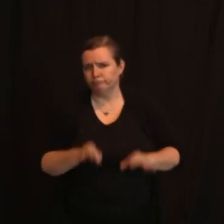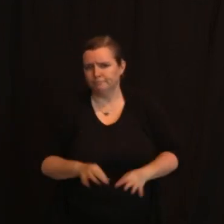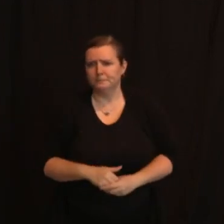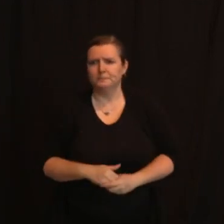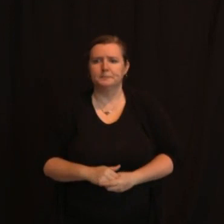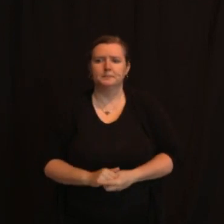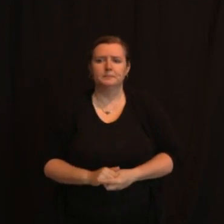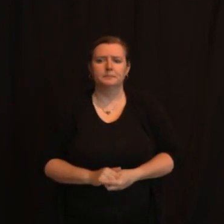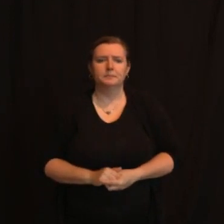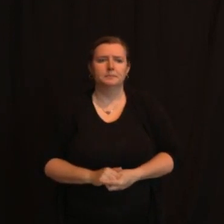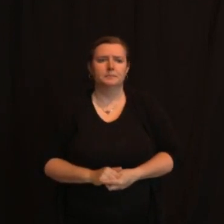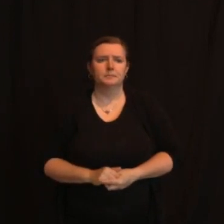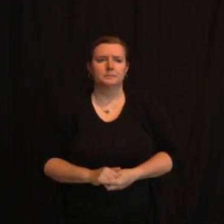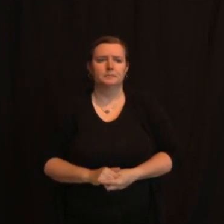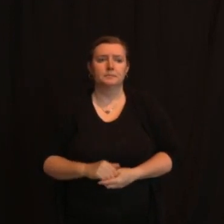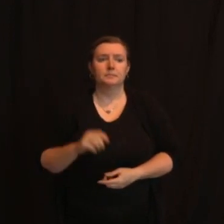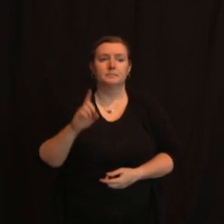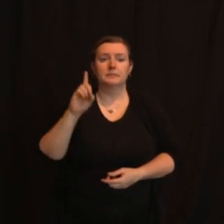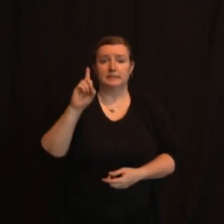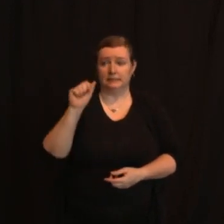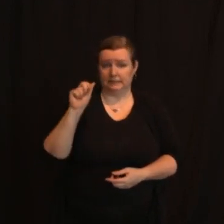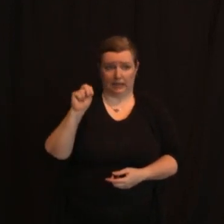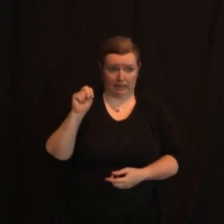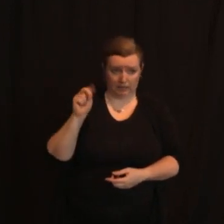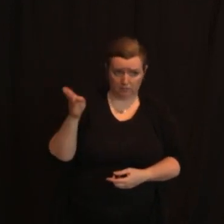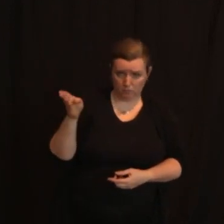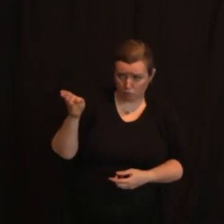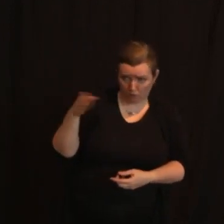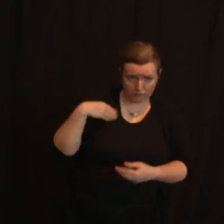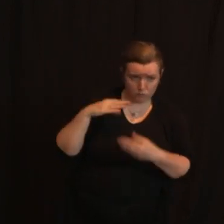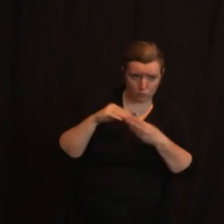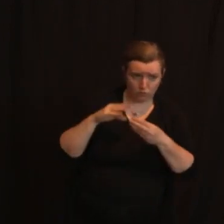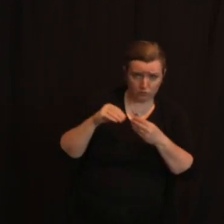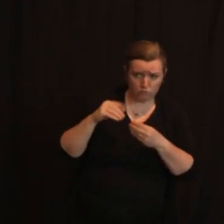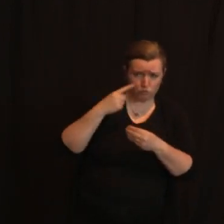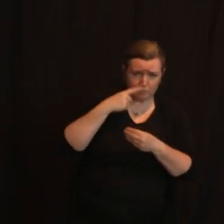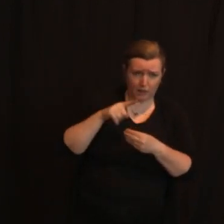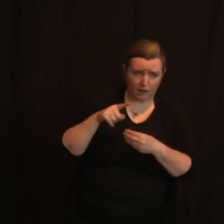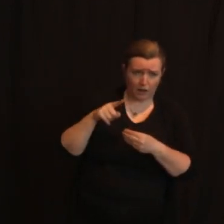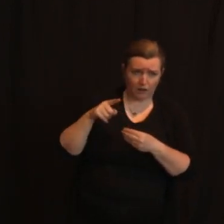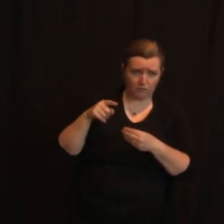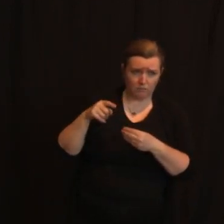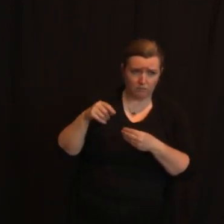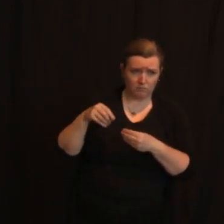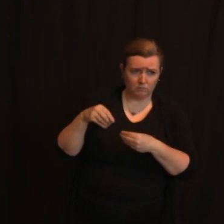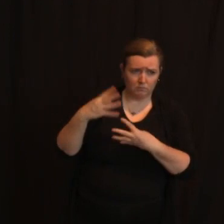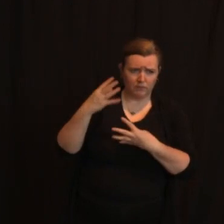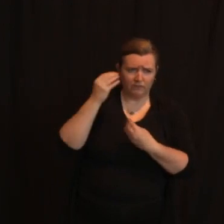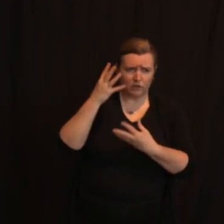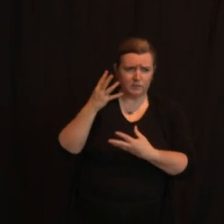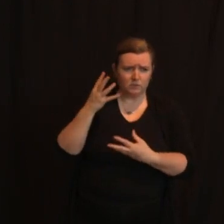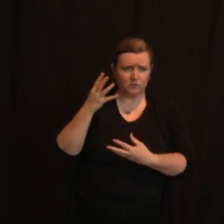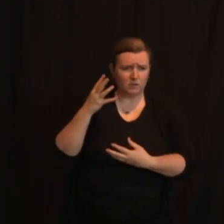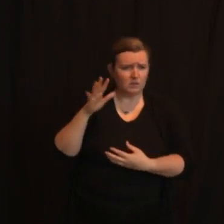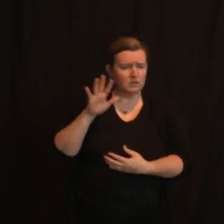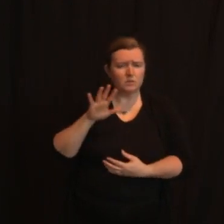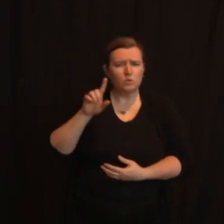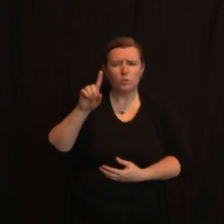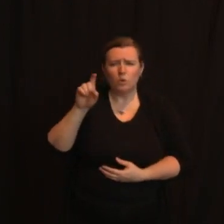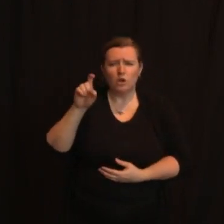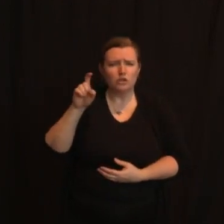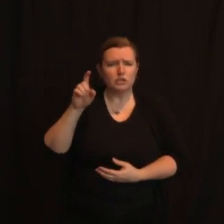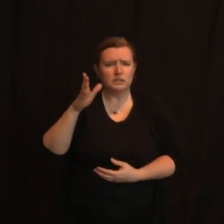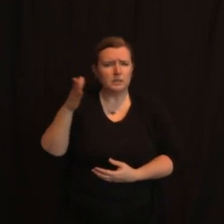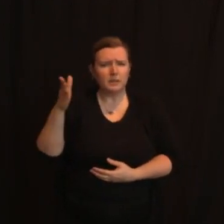Dan can look this up while I'm speaking. We've gone from 0 to 100 and something testing sites. We are among the highest tested states in